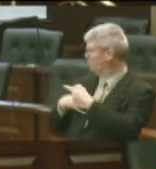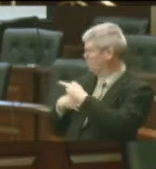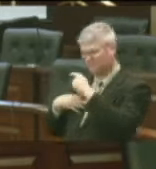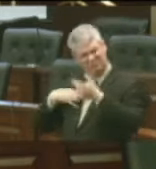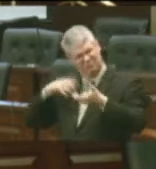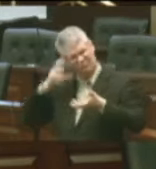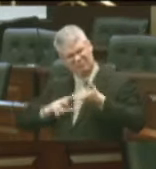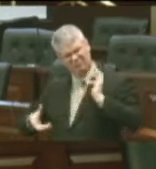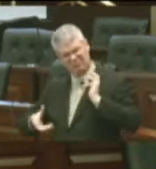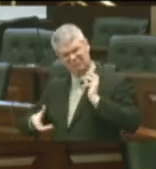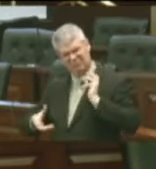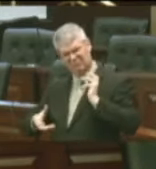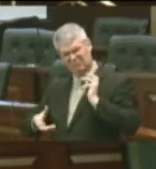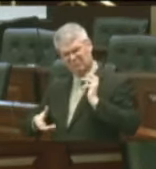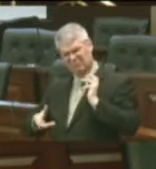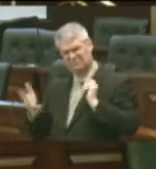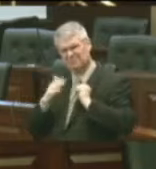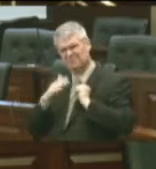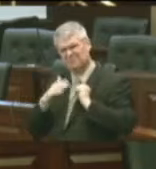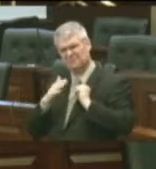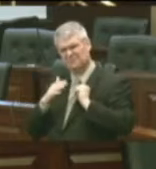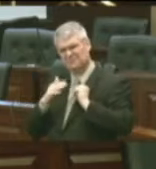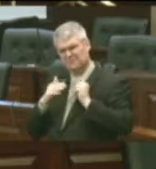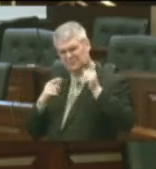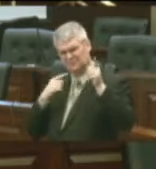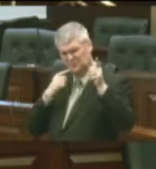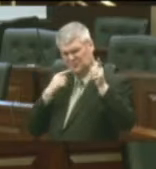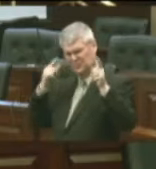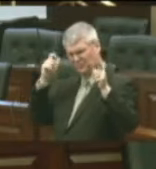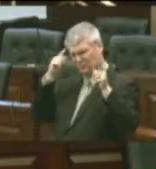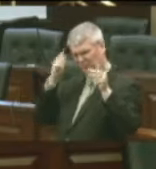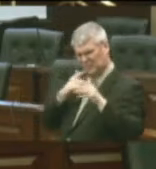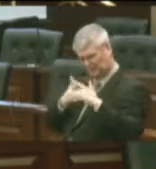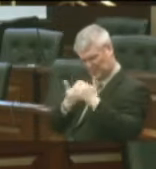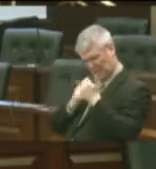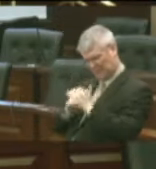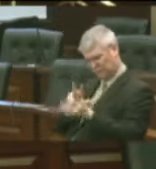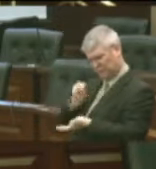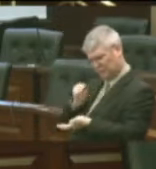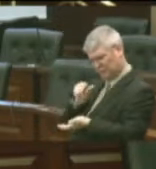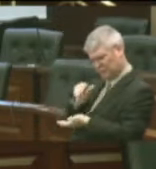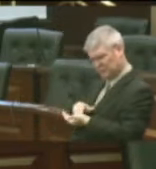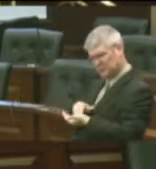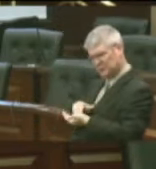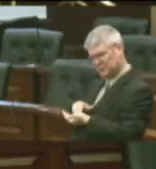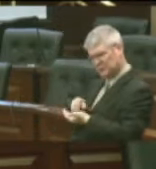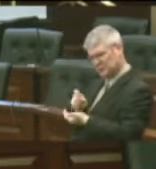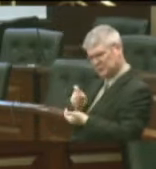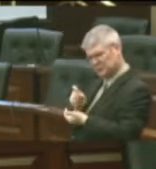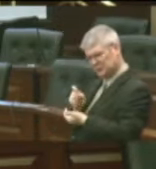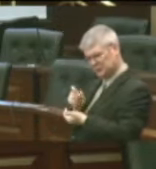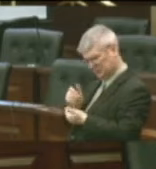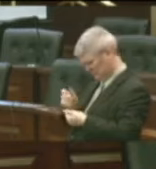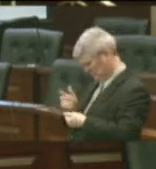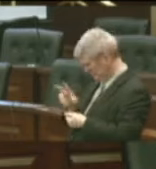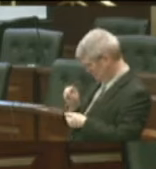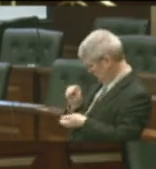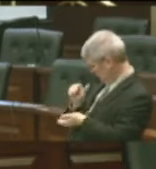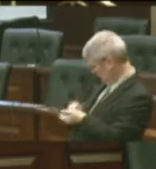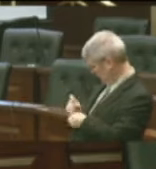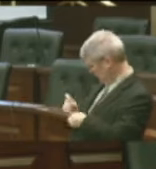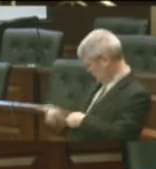So I believe the governor said something about 30,000 students. This is a fairly small percentage of all students statewide, correct?